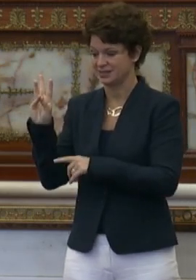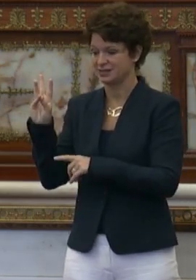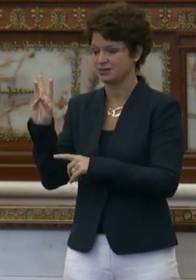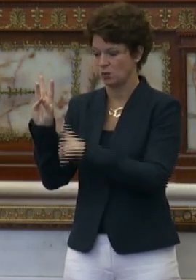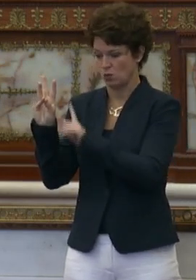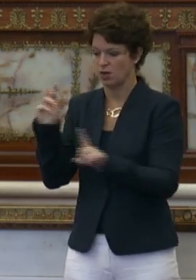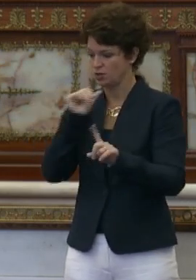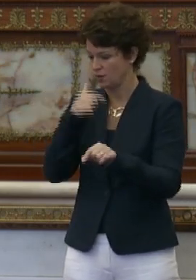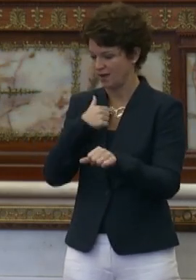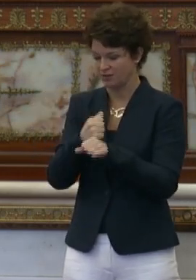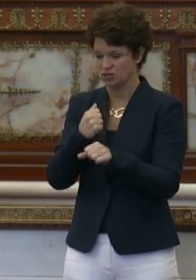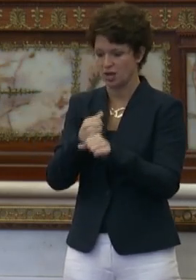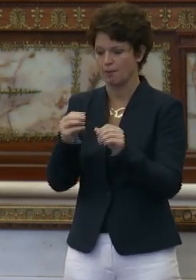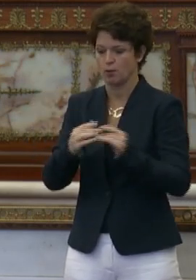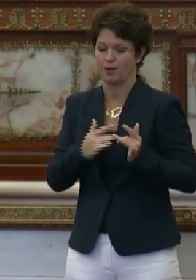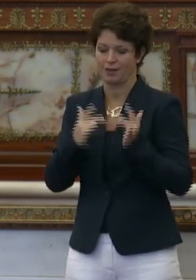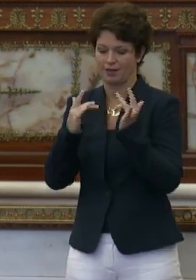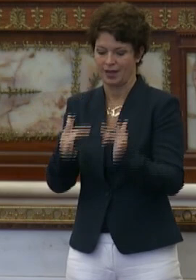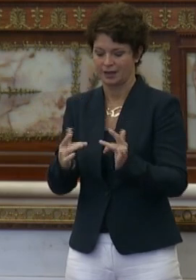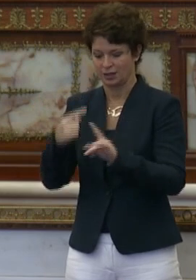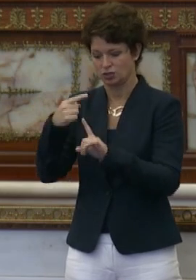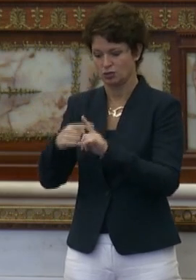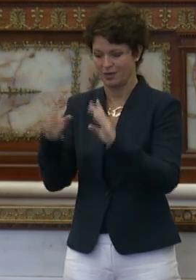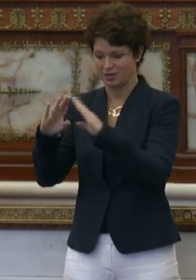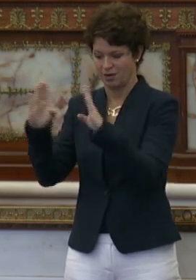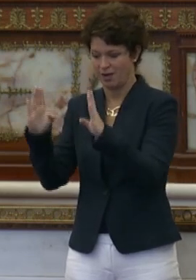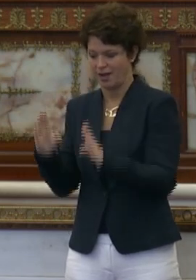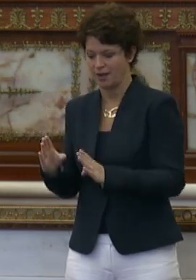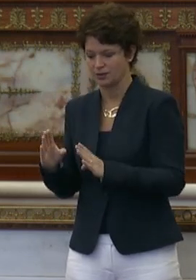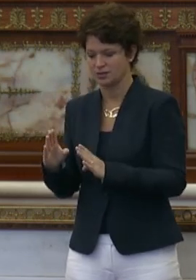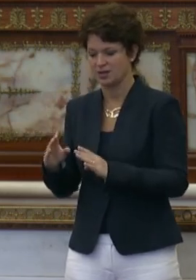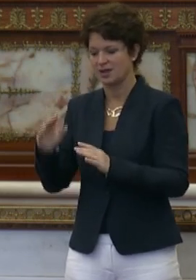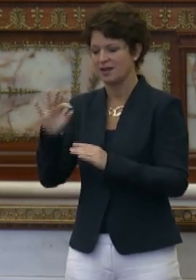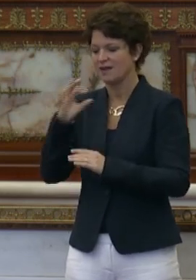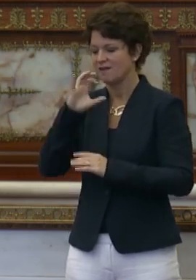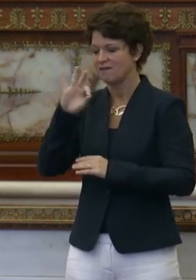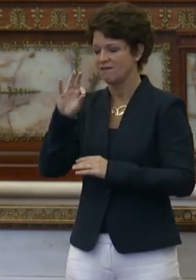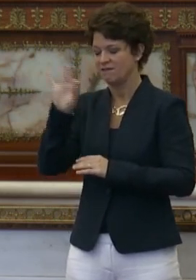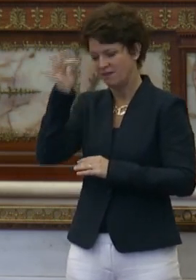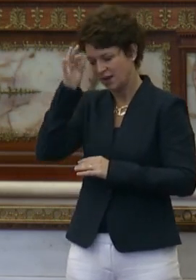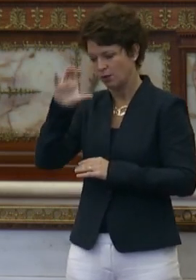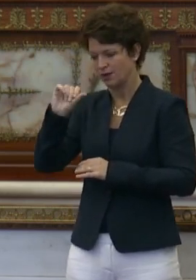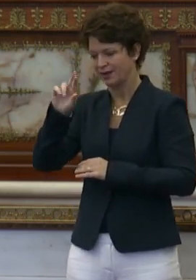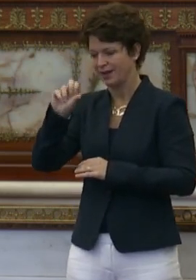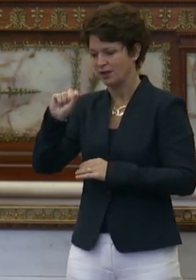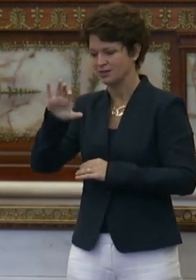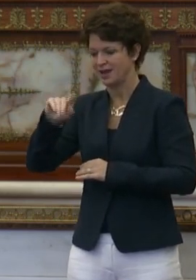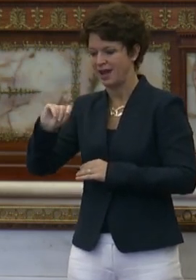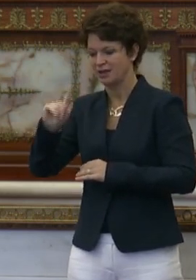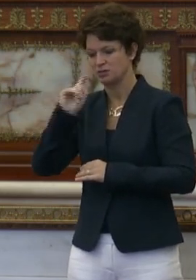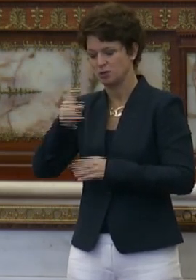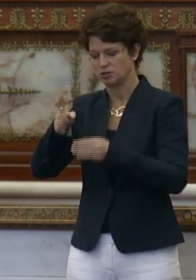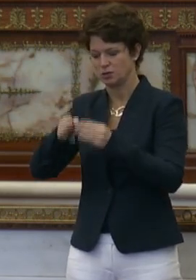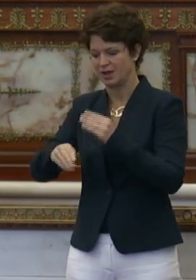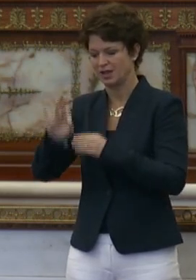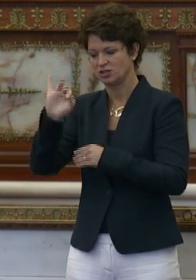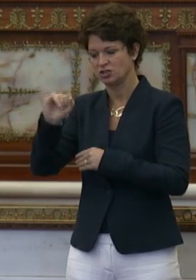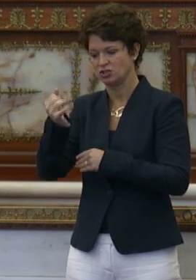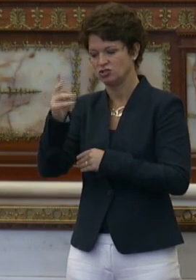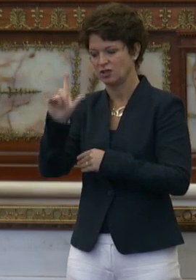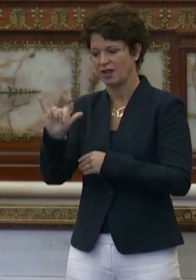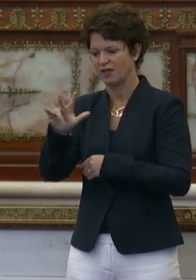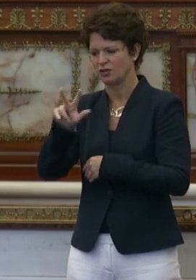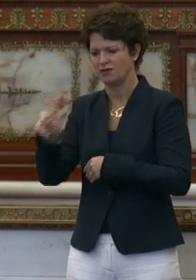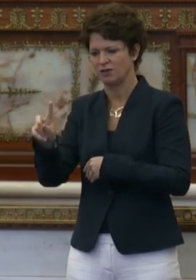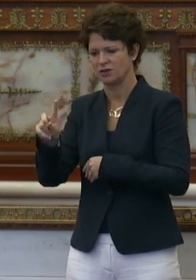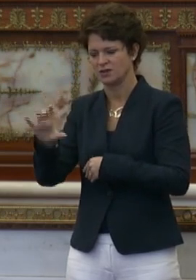Black and Latino people are two times more likely to rent their homes. The Federal CARES Act is set to end July 31st. What will happen when all these people lose